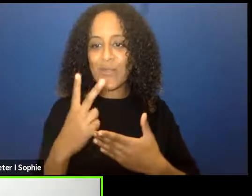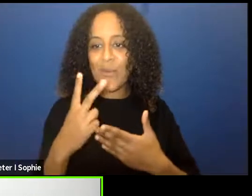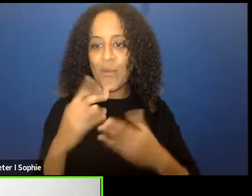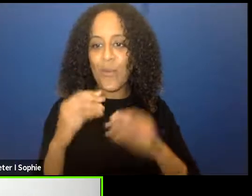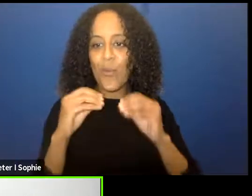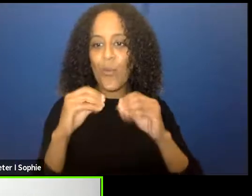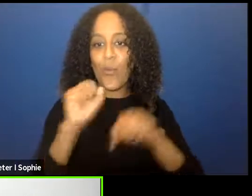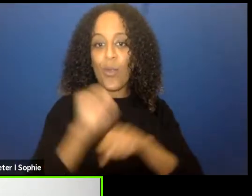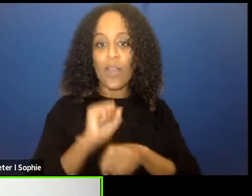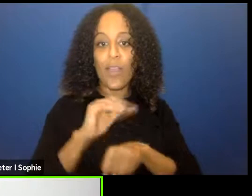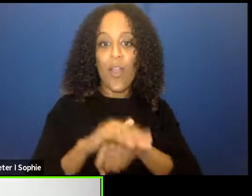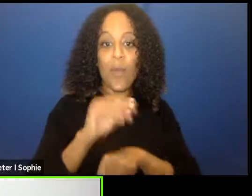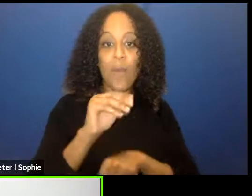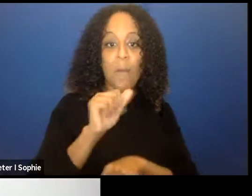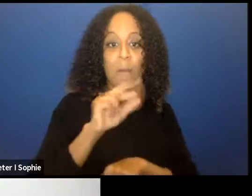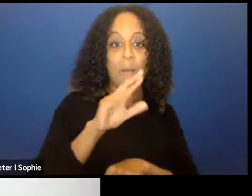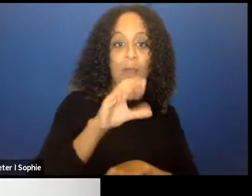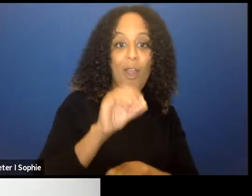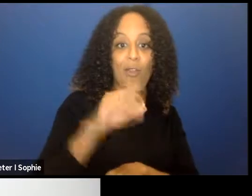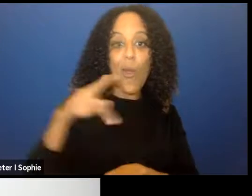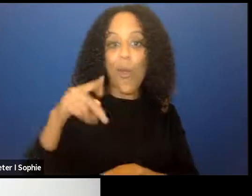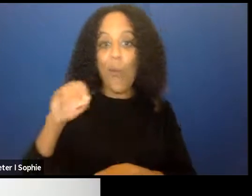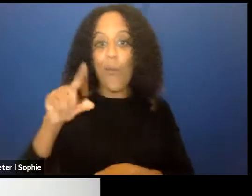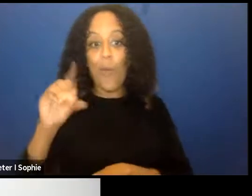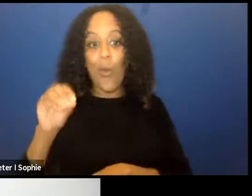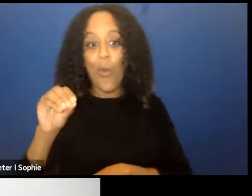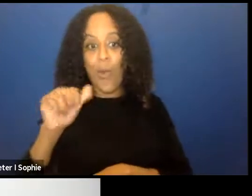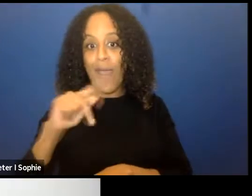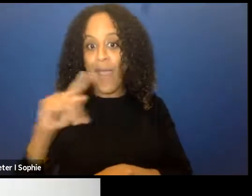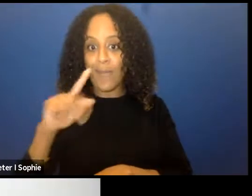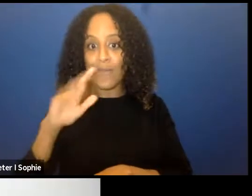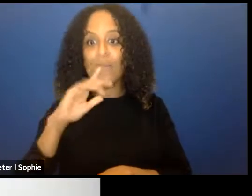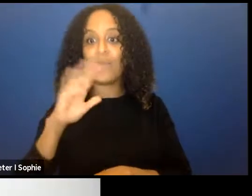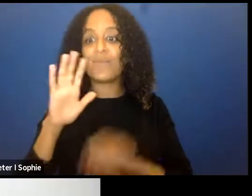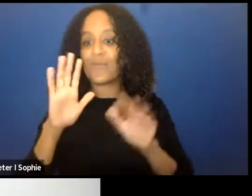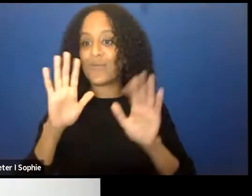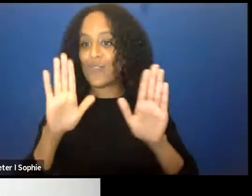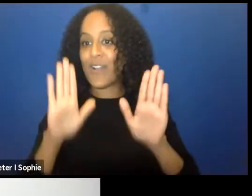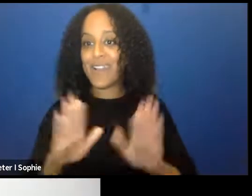app. Awesome. Big fan of the Marco Polo app.